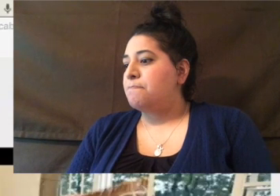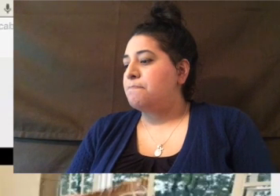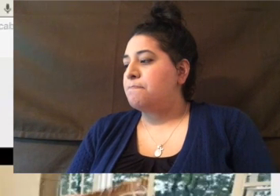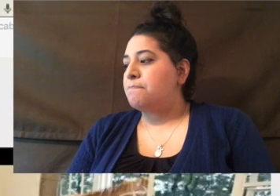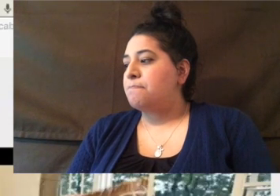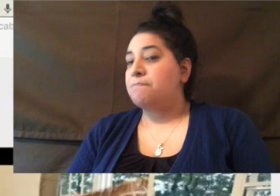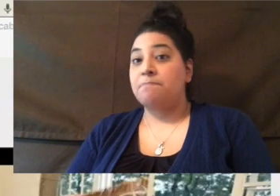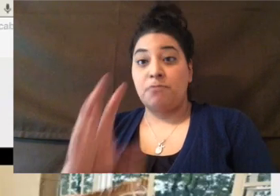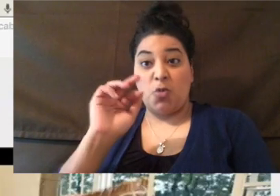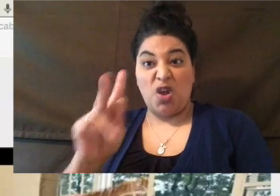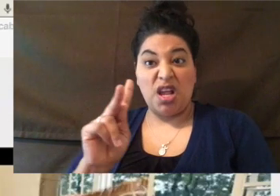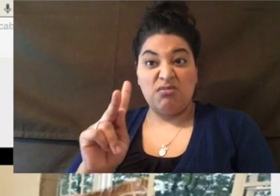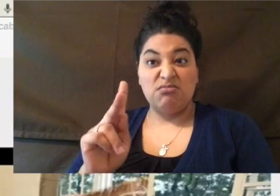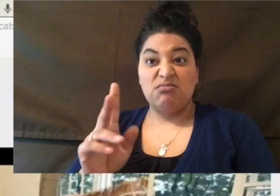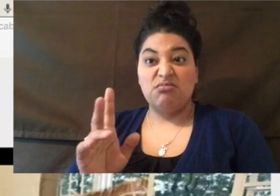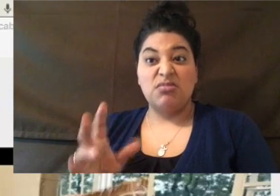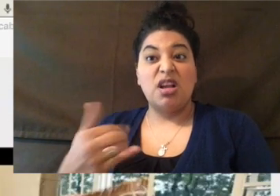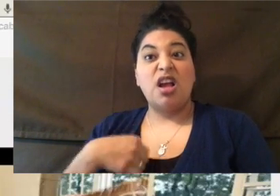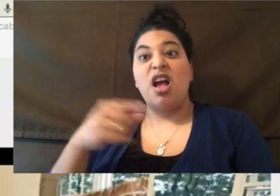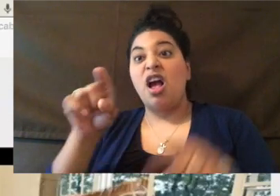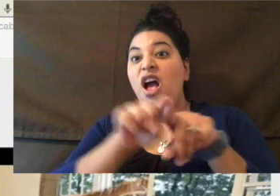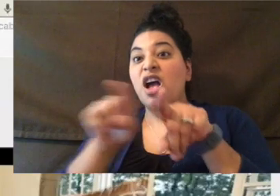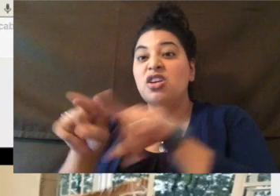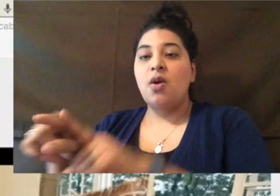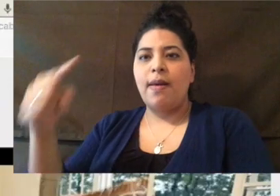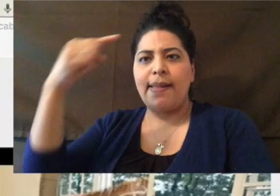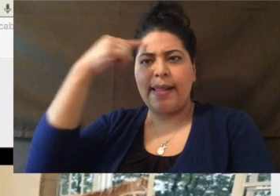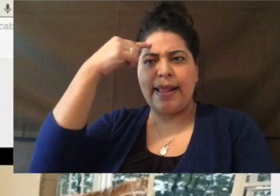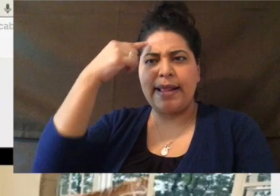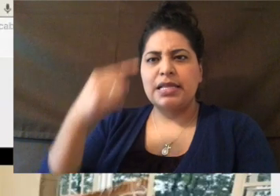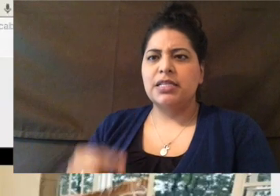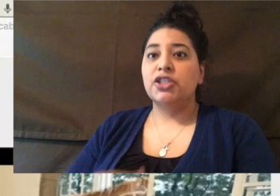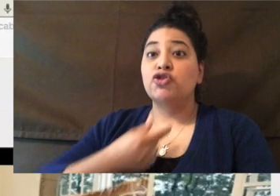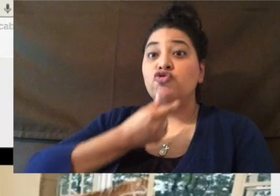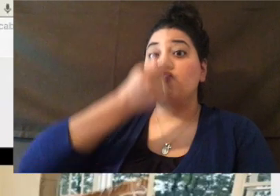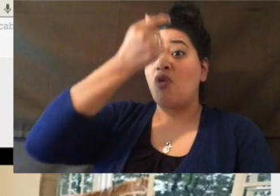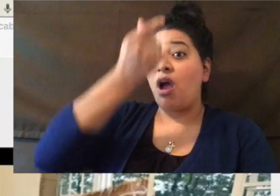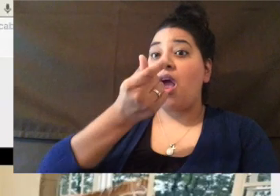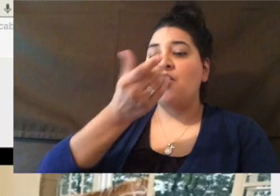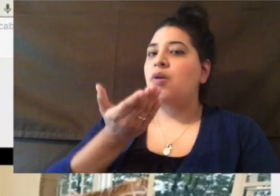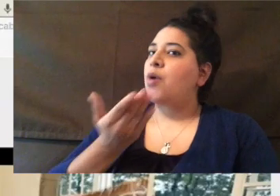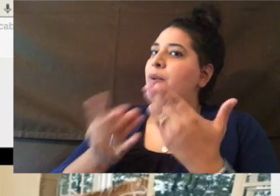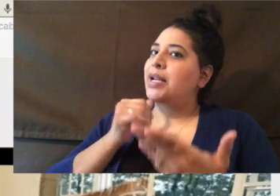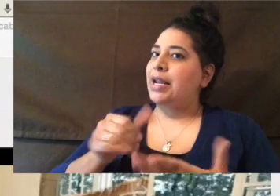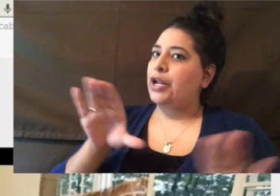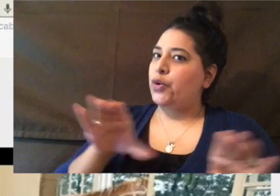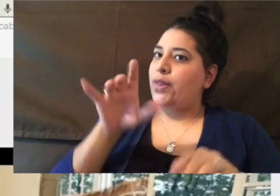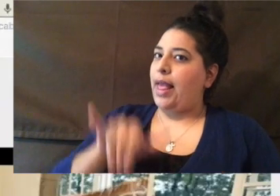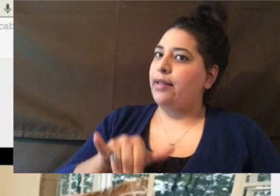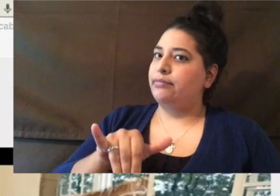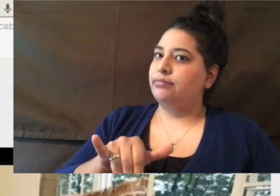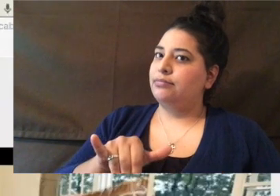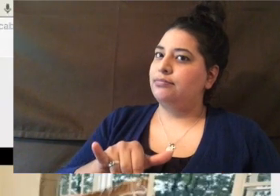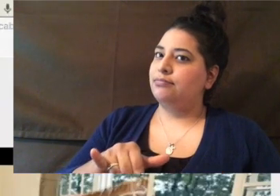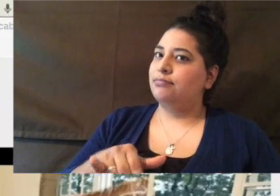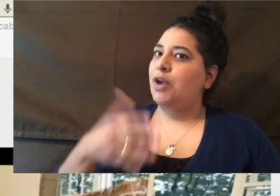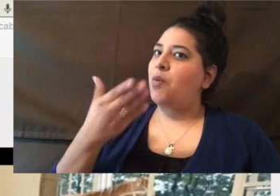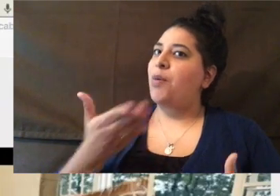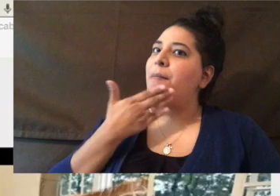Okay, I also think the giraffes are probably not supposed to be doing that.